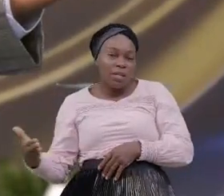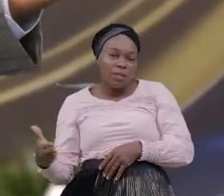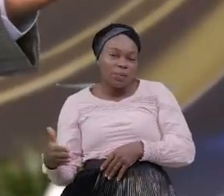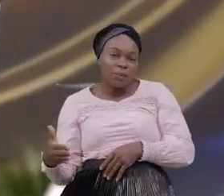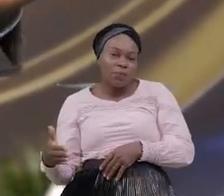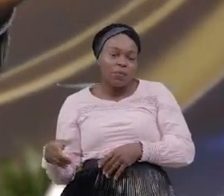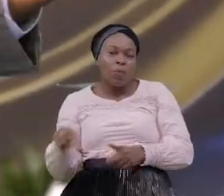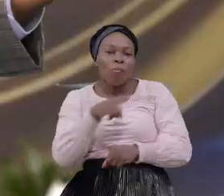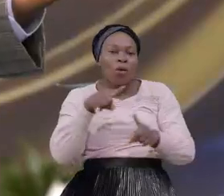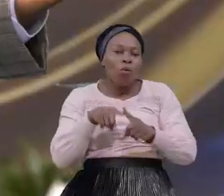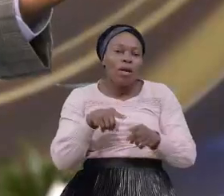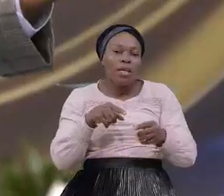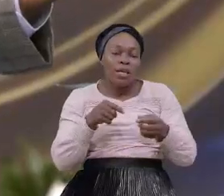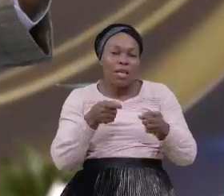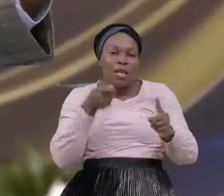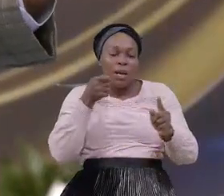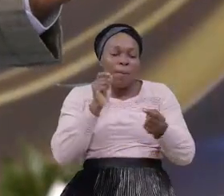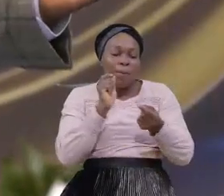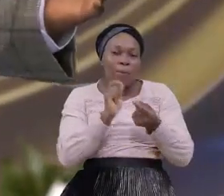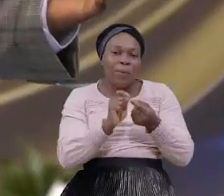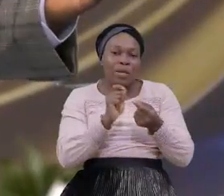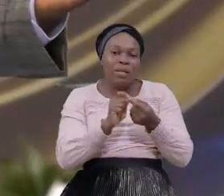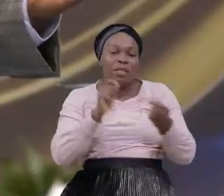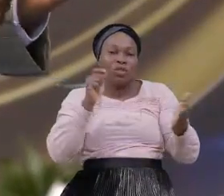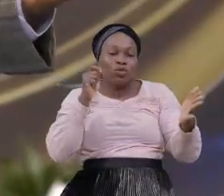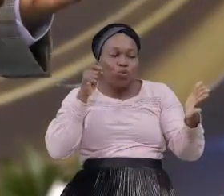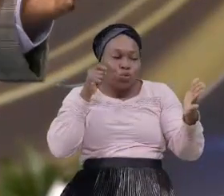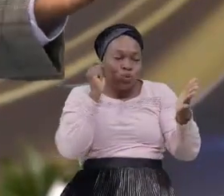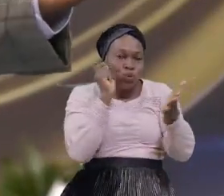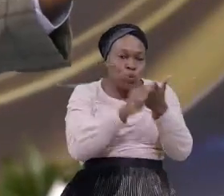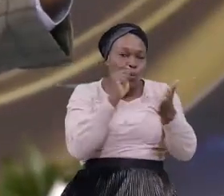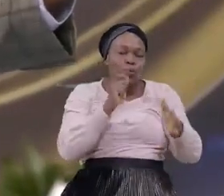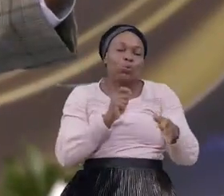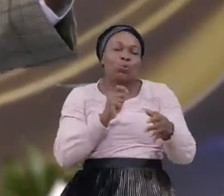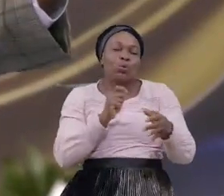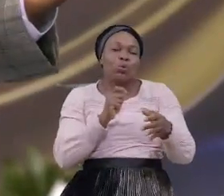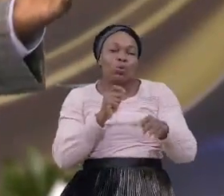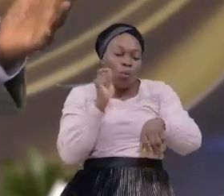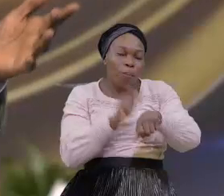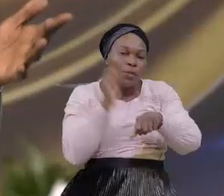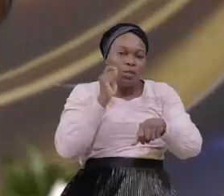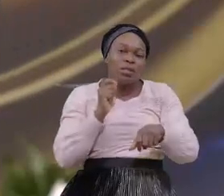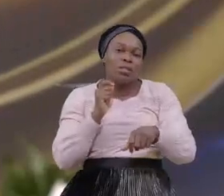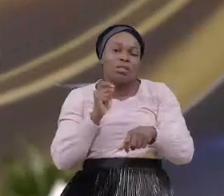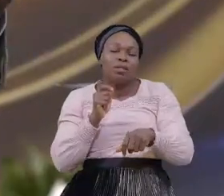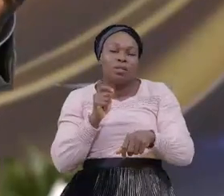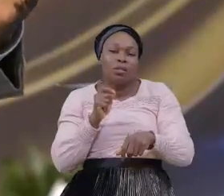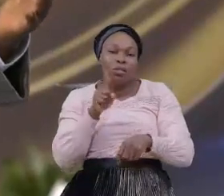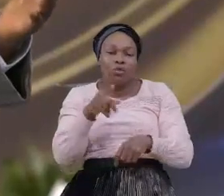somebody, pinches somebody, do I feel it as if that pain had